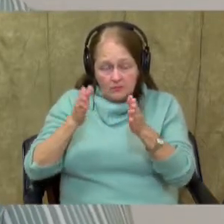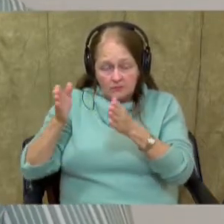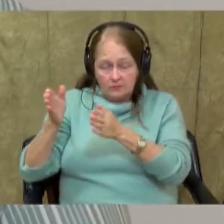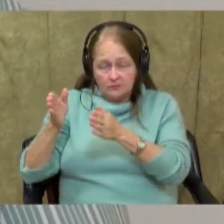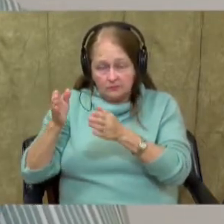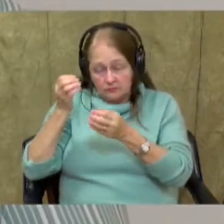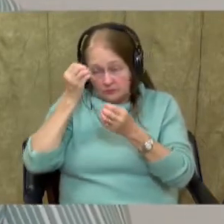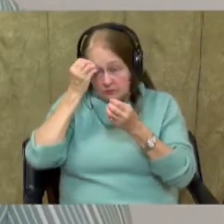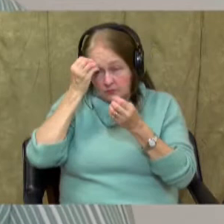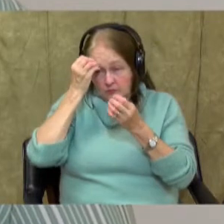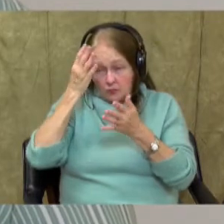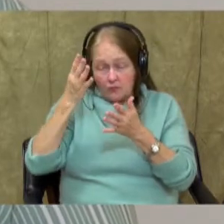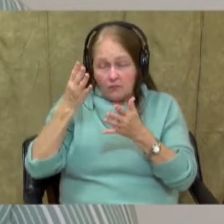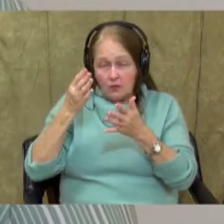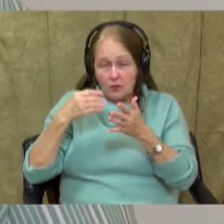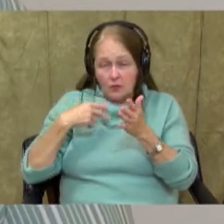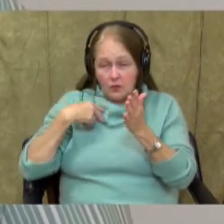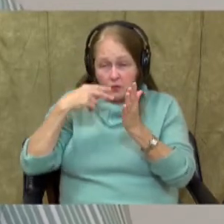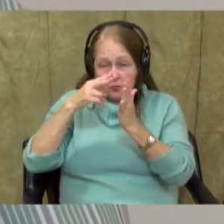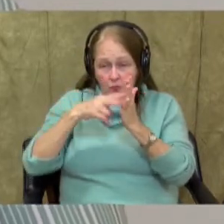the information as we read it?